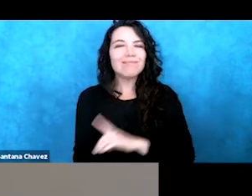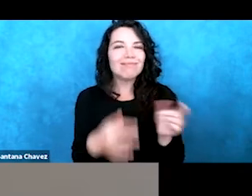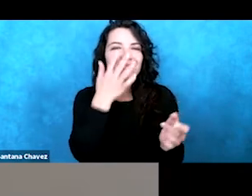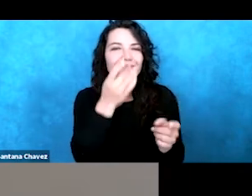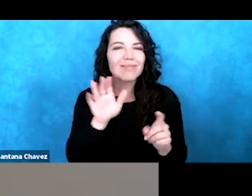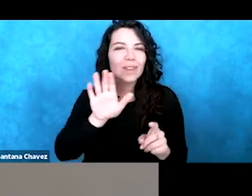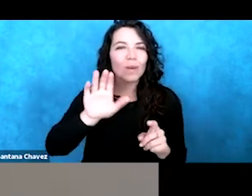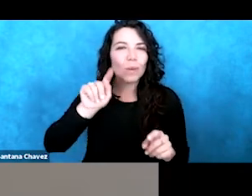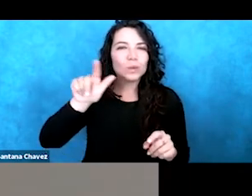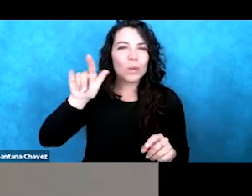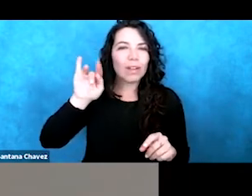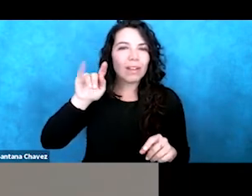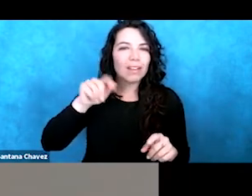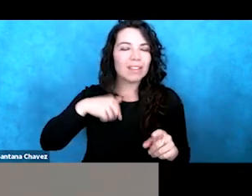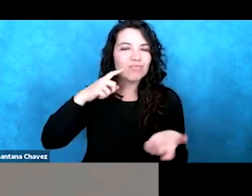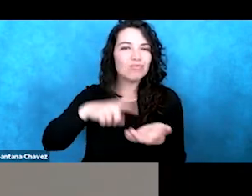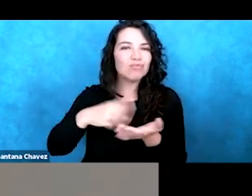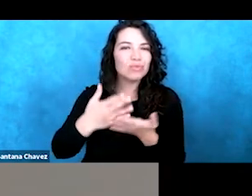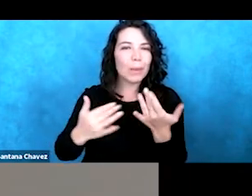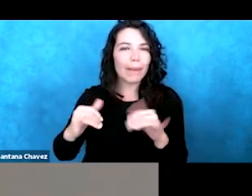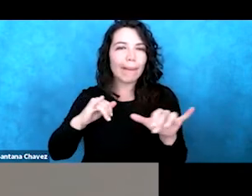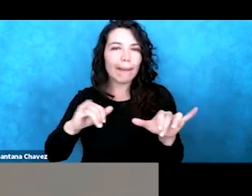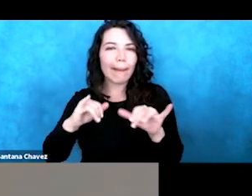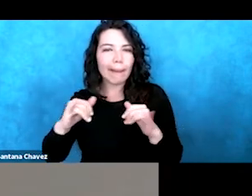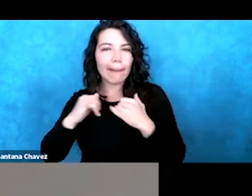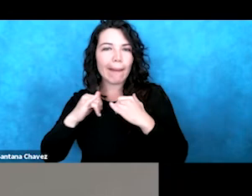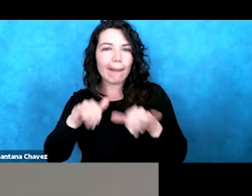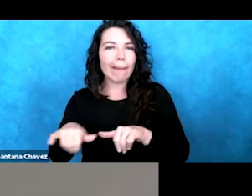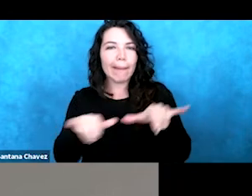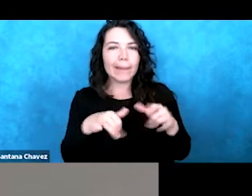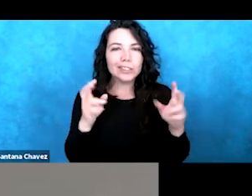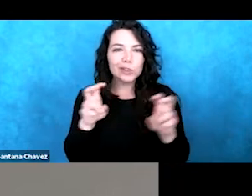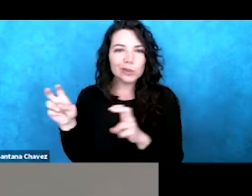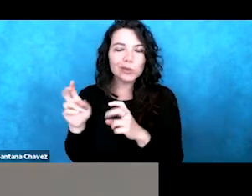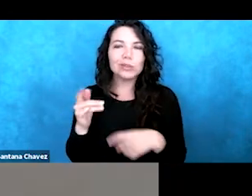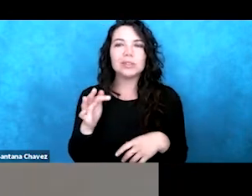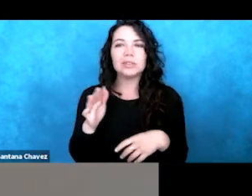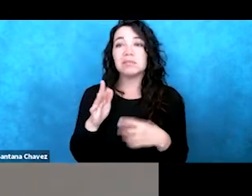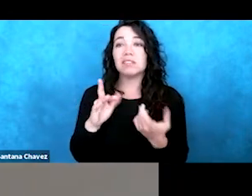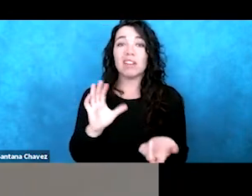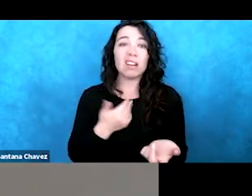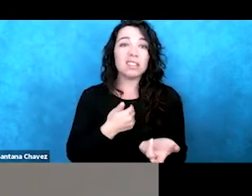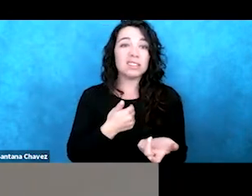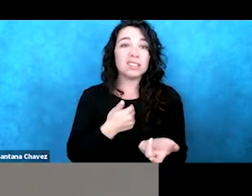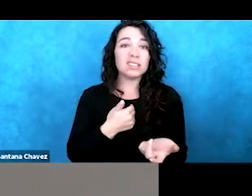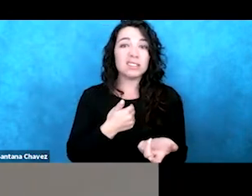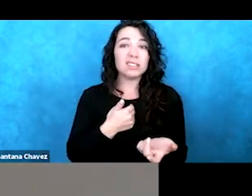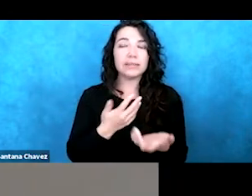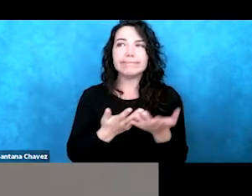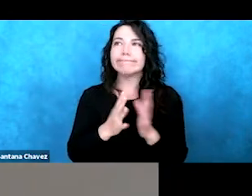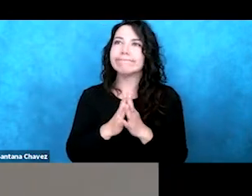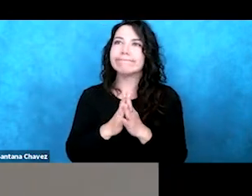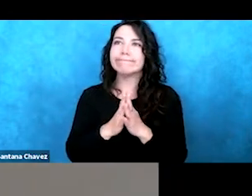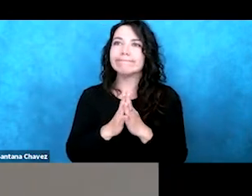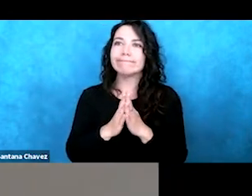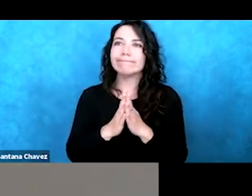work. For us, obviously, we're operating trying to take we're trying to take a